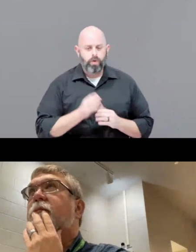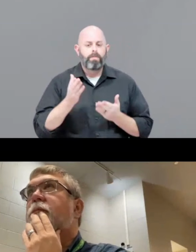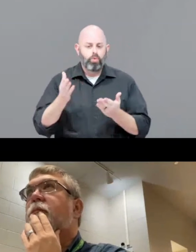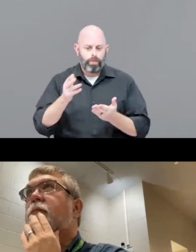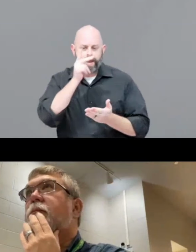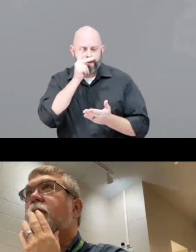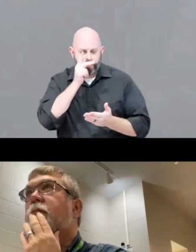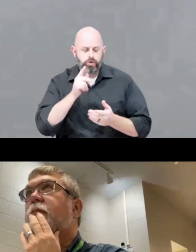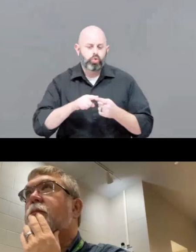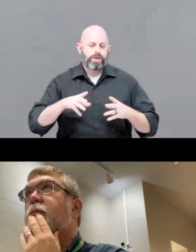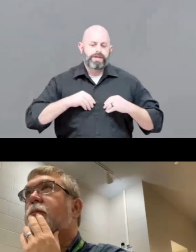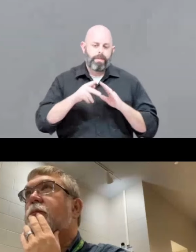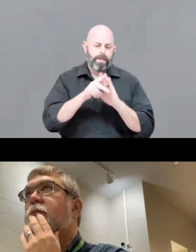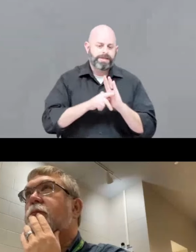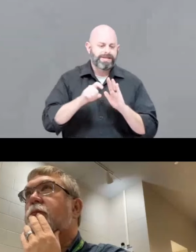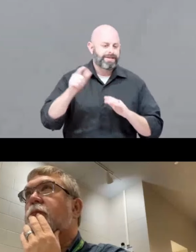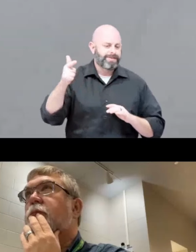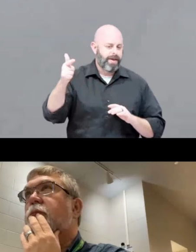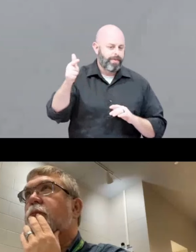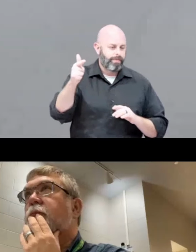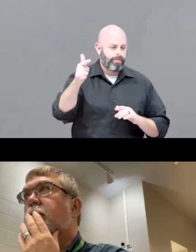Kevin to accept these policies. Need a second?